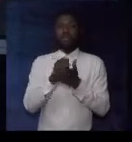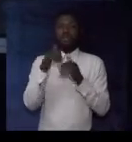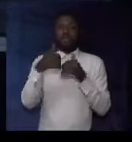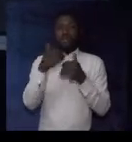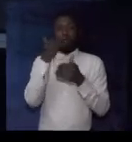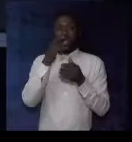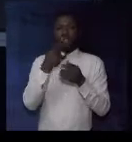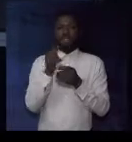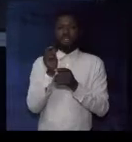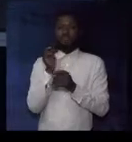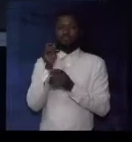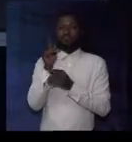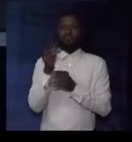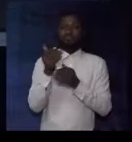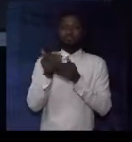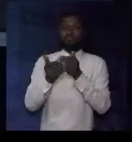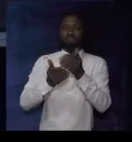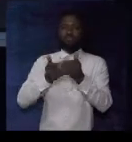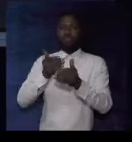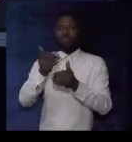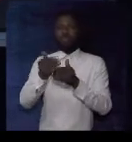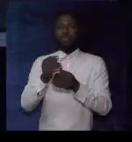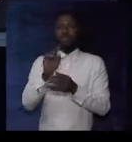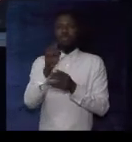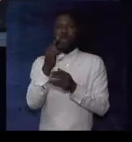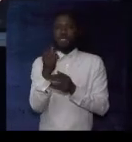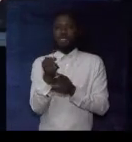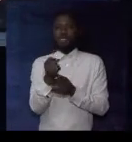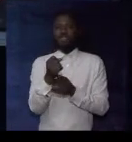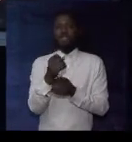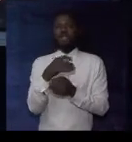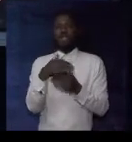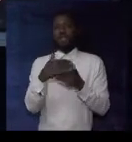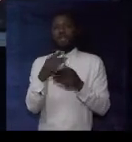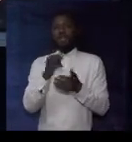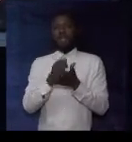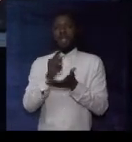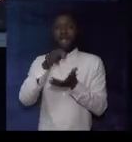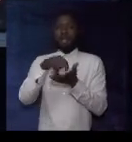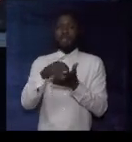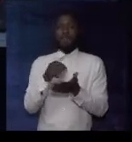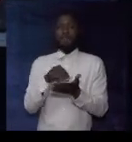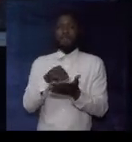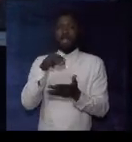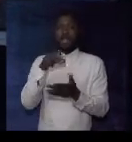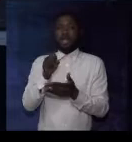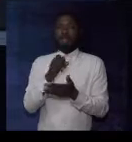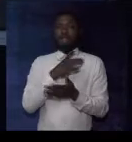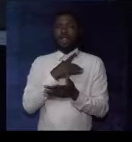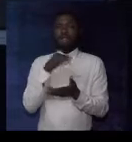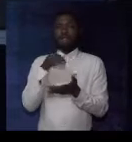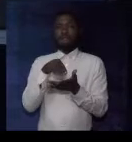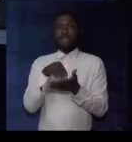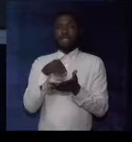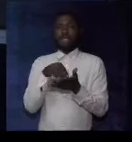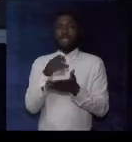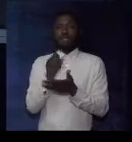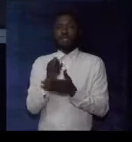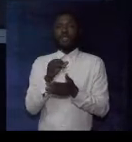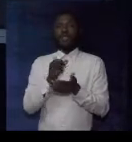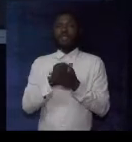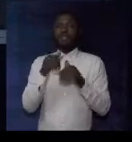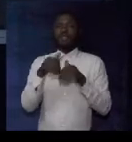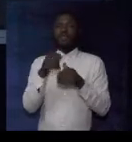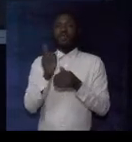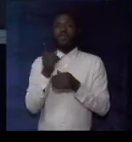in thousands. That's why the arrow is pointing. You progress this way. Ones, then after that thousands, and after that millions, and after